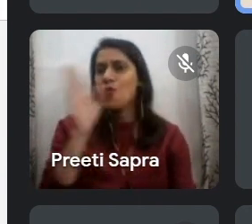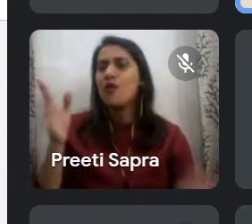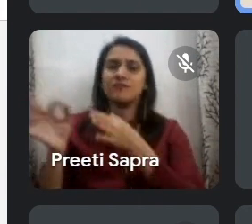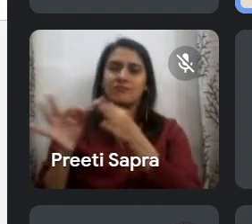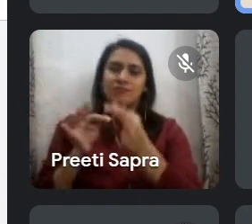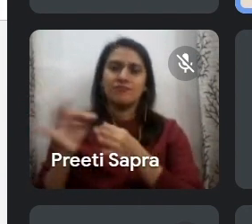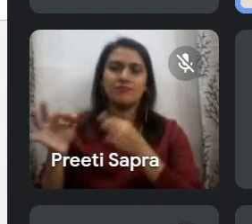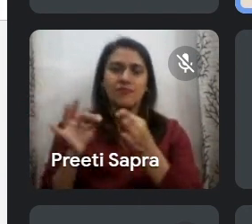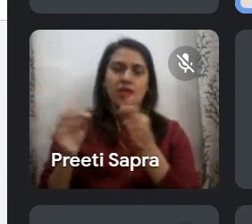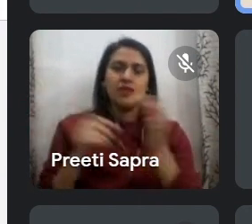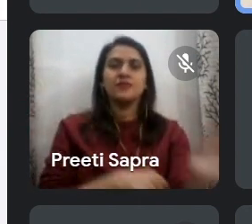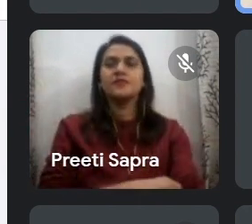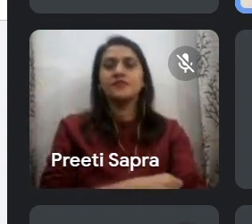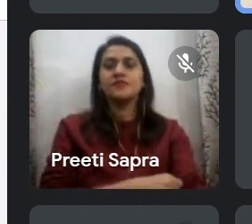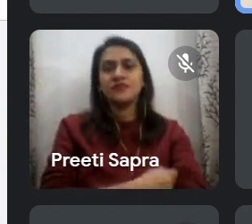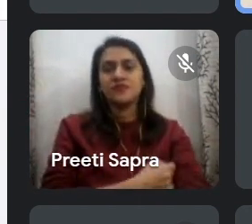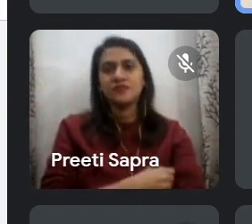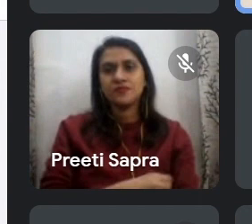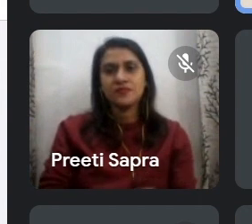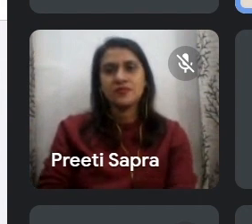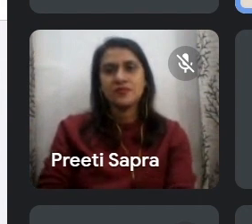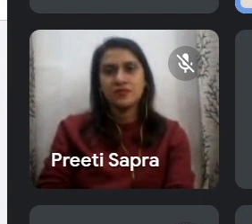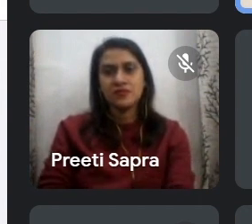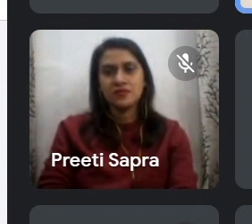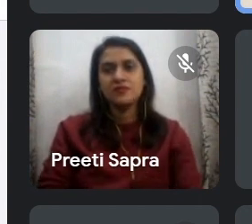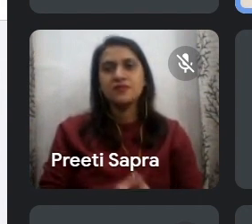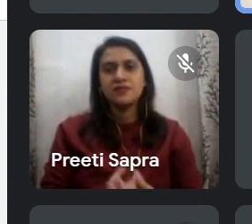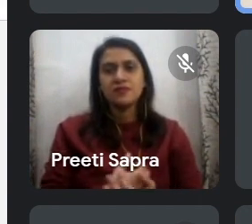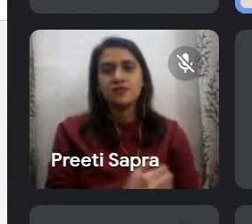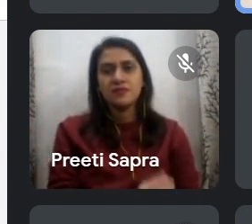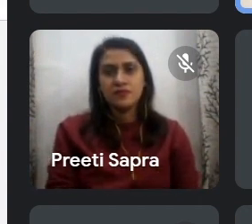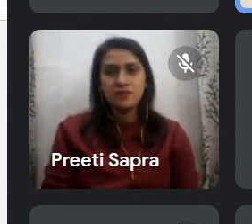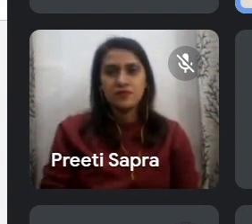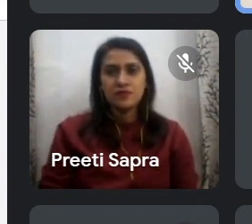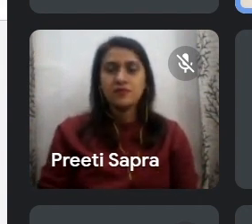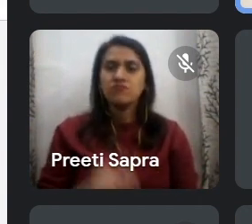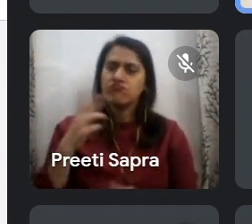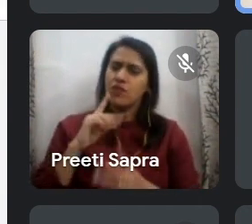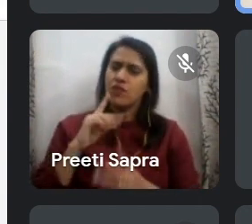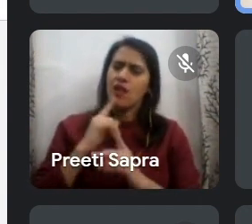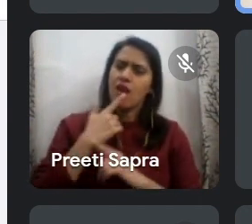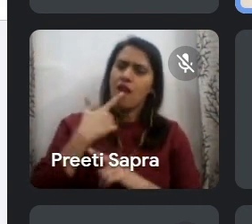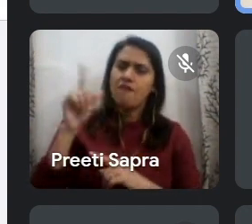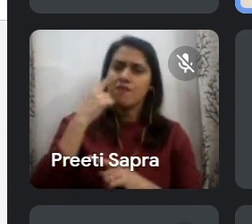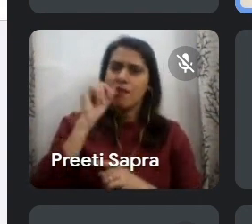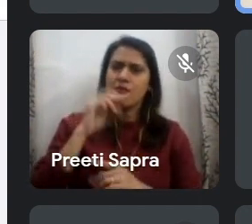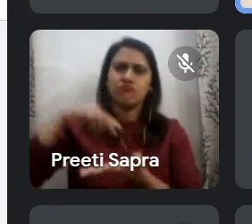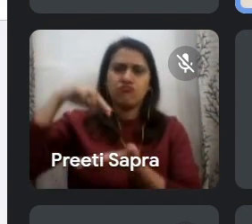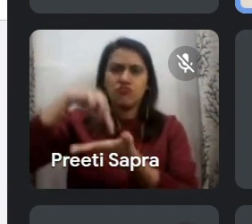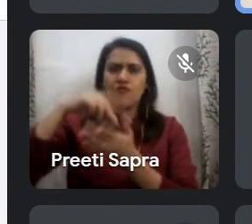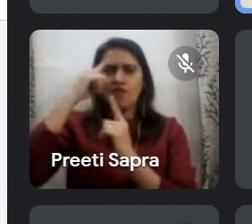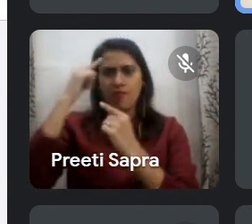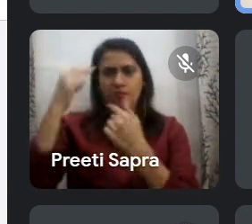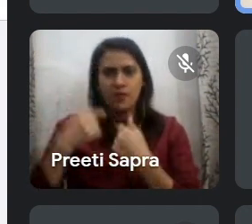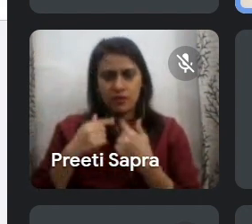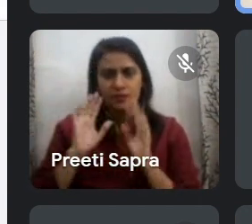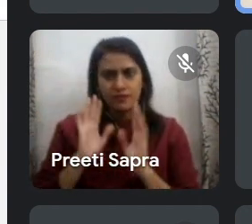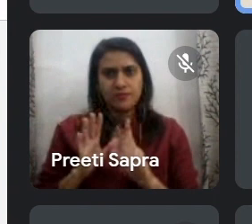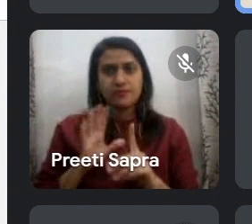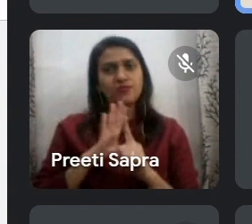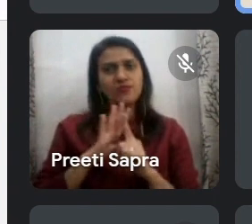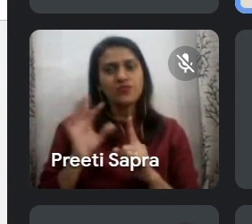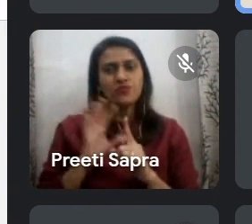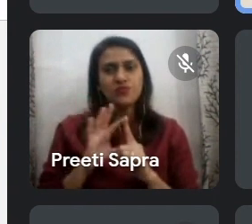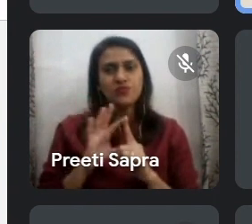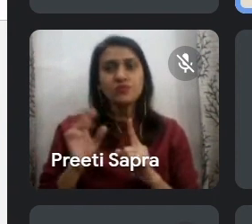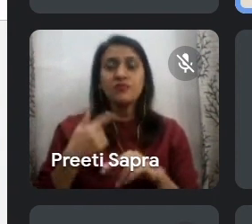and stuff. And my parents have come to the college, and they've stood up for me, and they've told, okay, this is how it is meant to be and stuff. And then